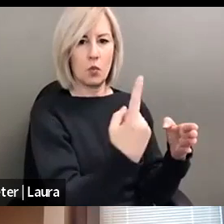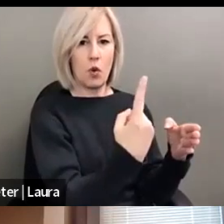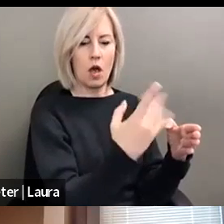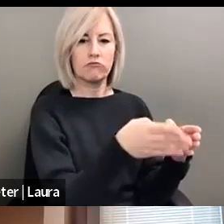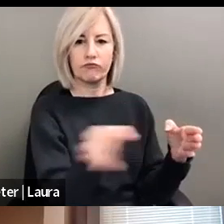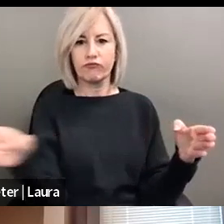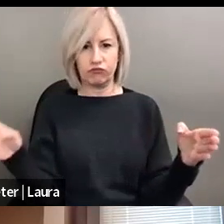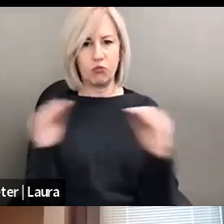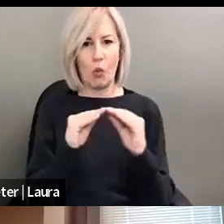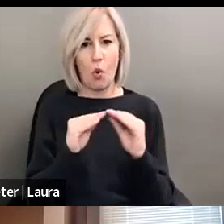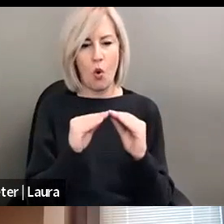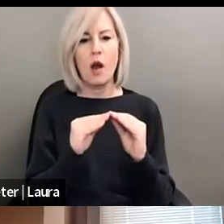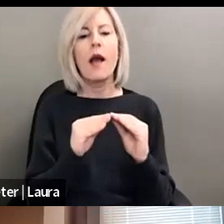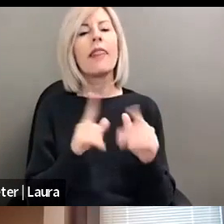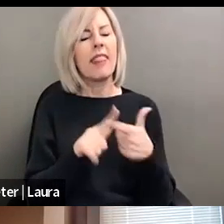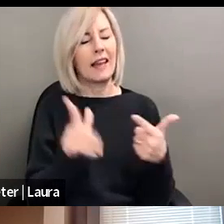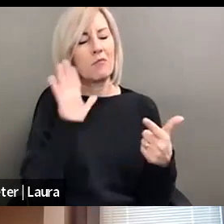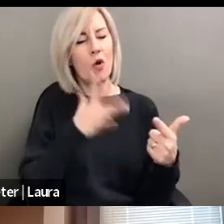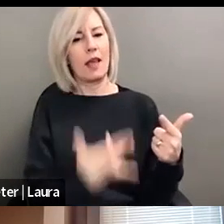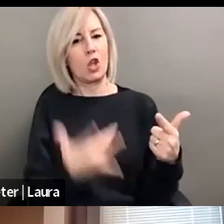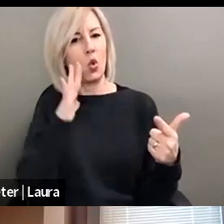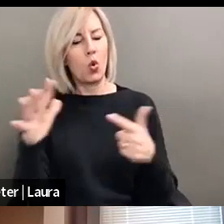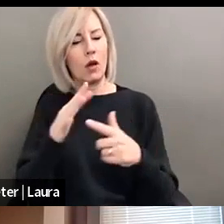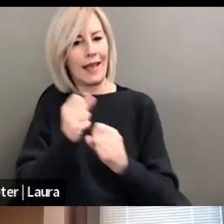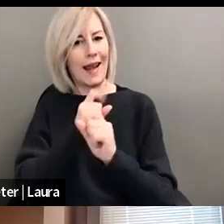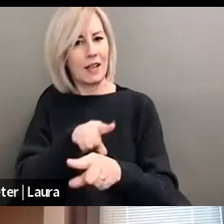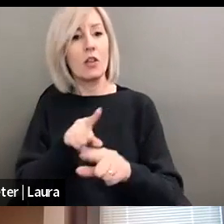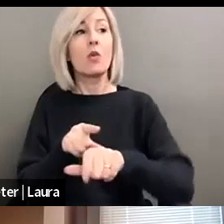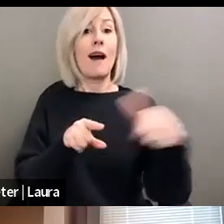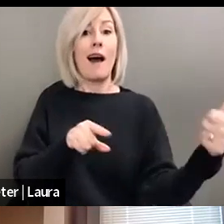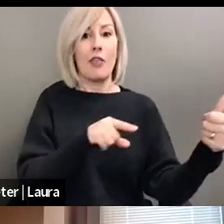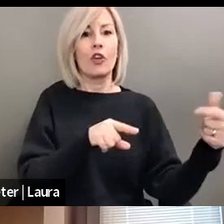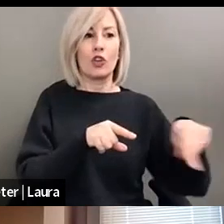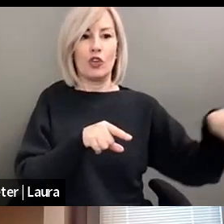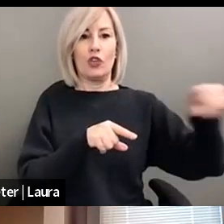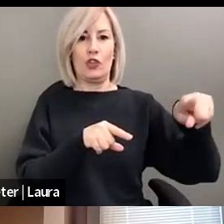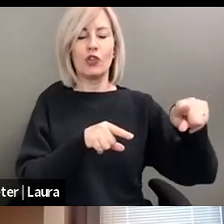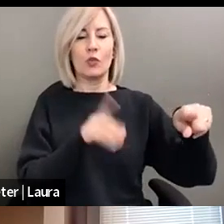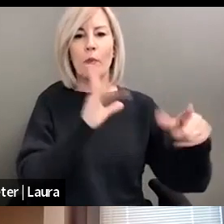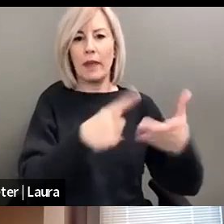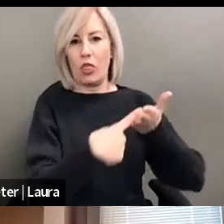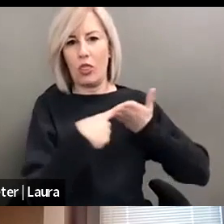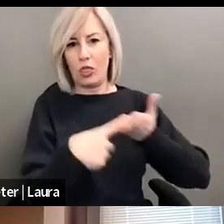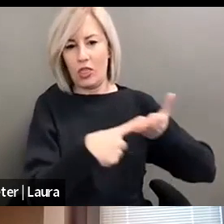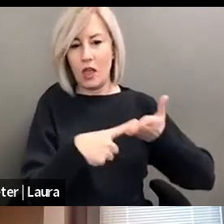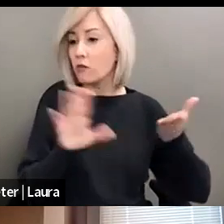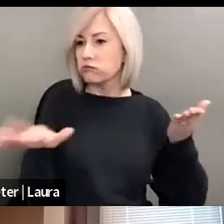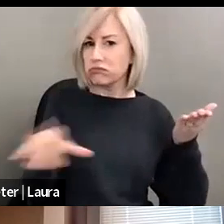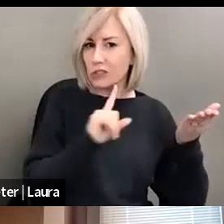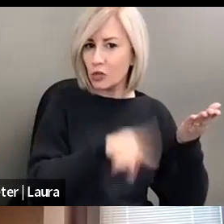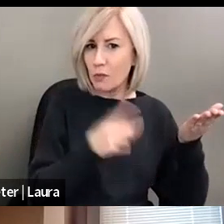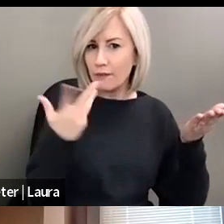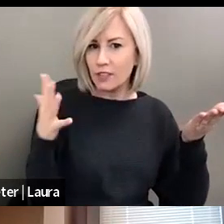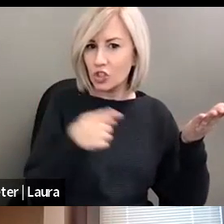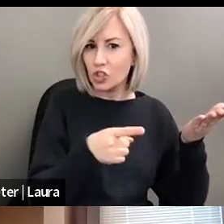more than likely you'll get an answer, and then those other electeds will be talking about that email and saying, did you respond to this